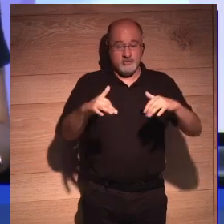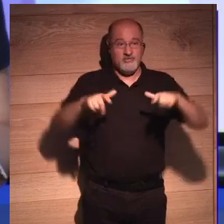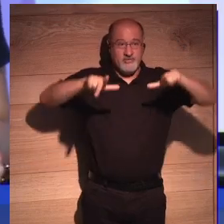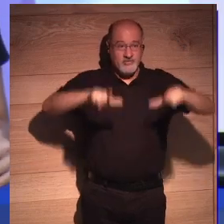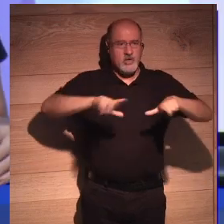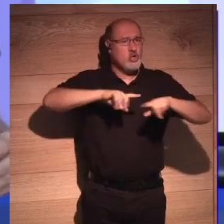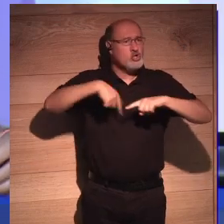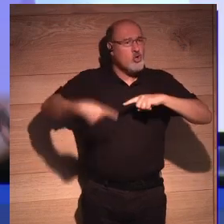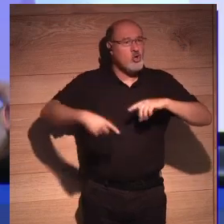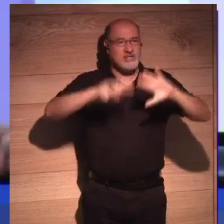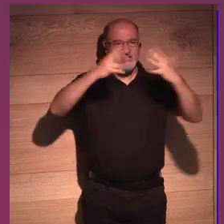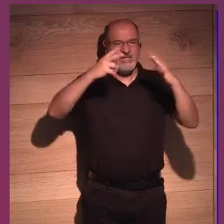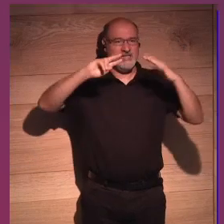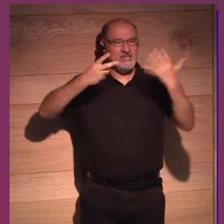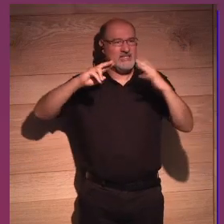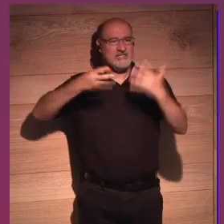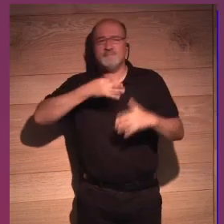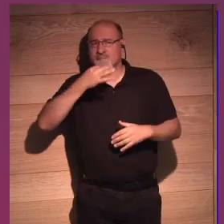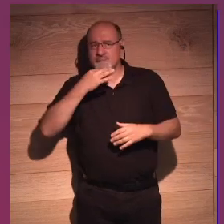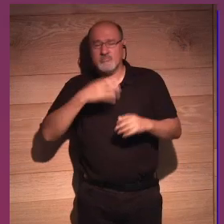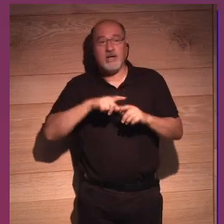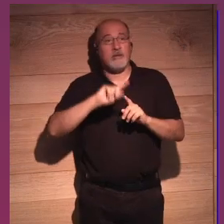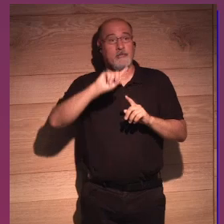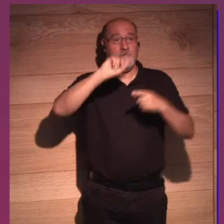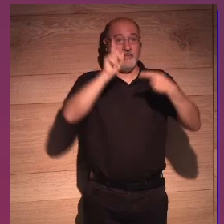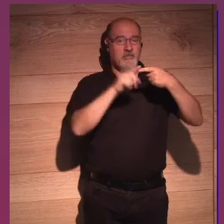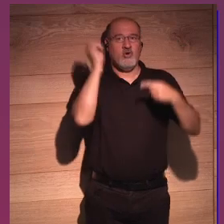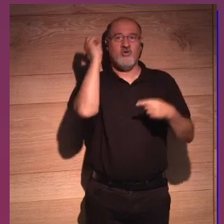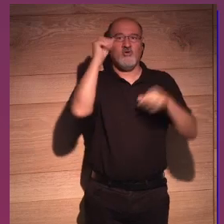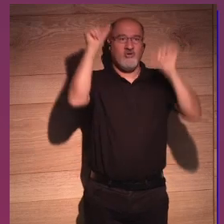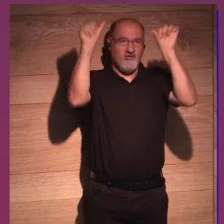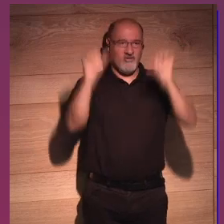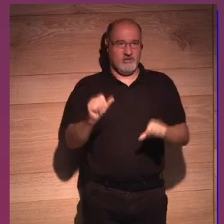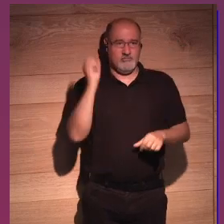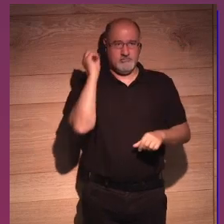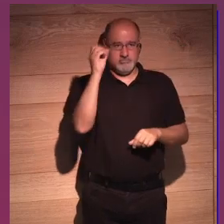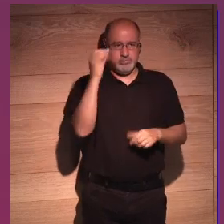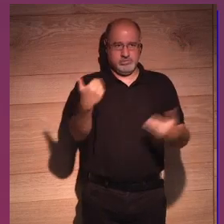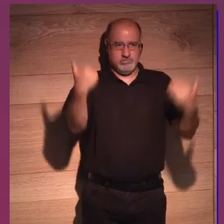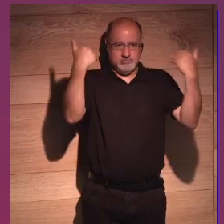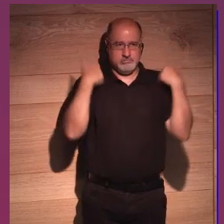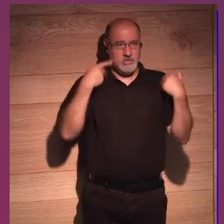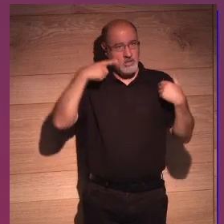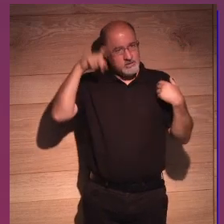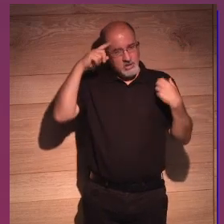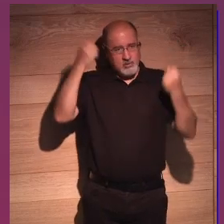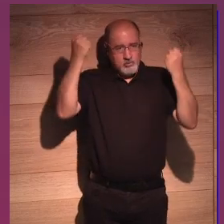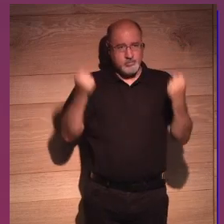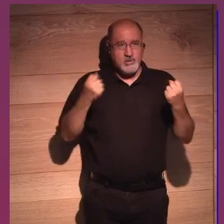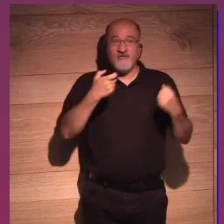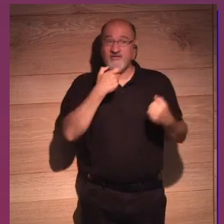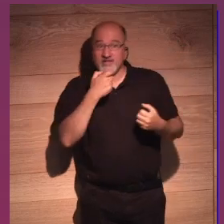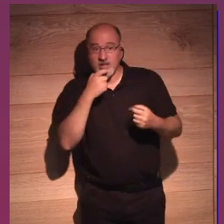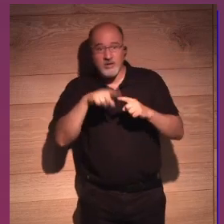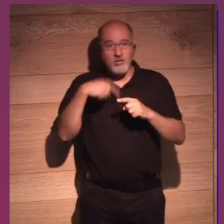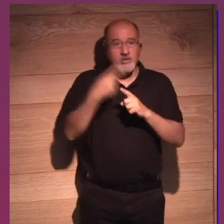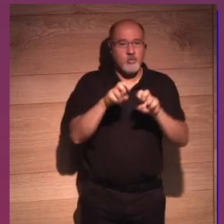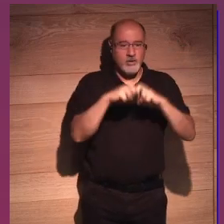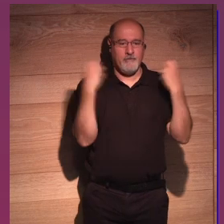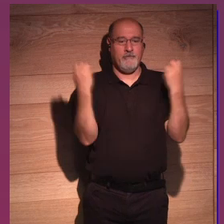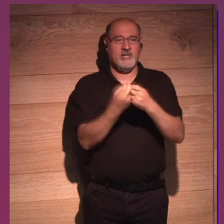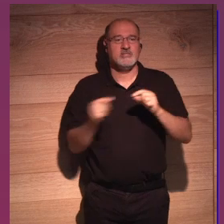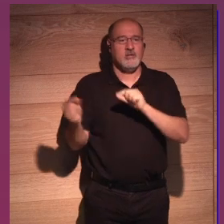kind of a similar format every day at 7 p.m. First, we will have a conference from British experts,